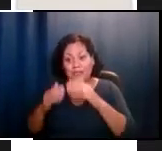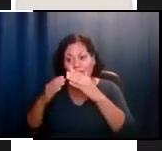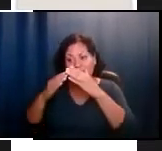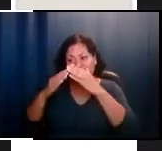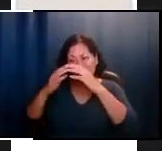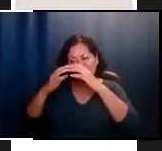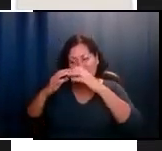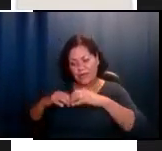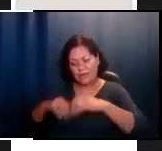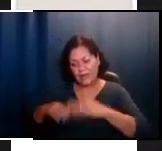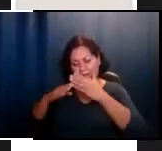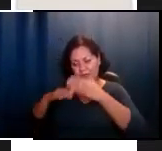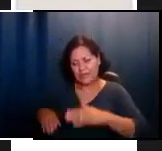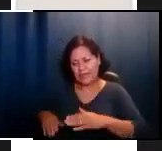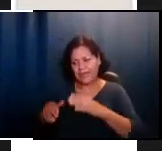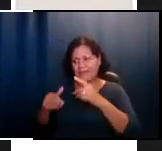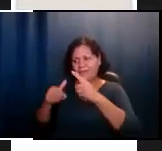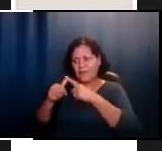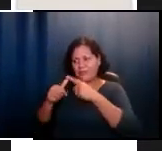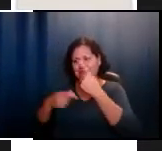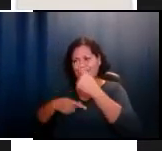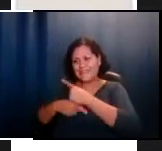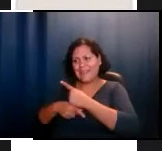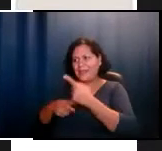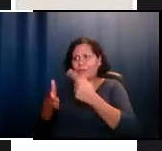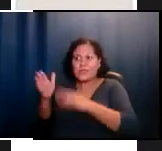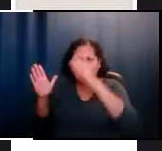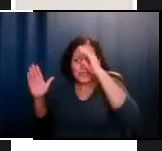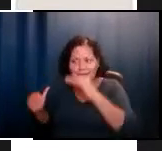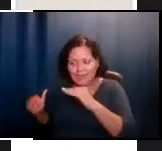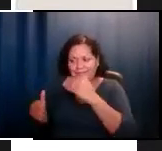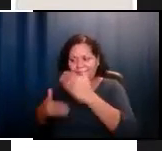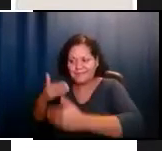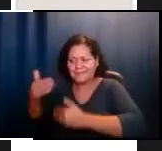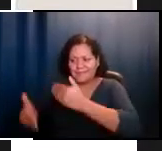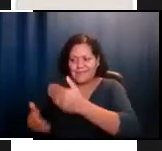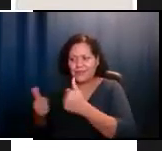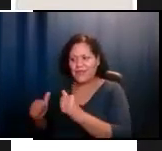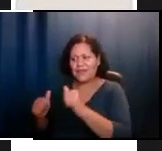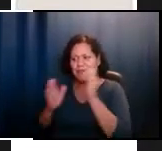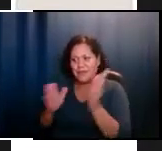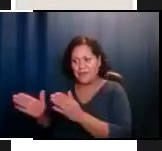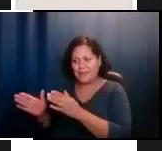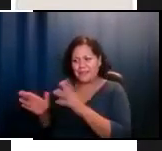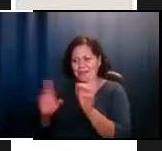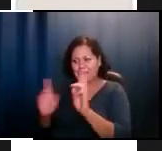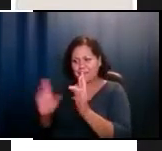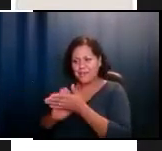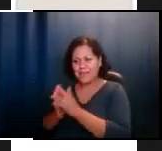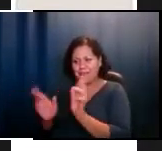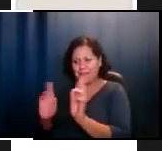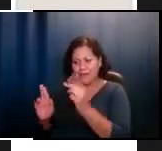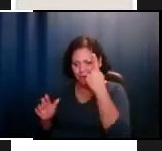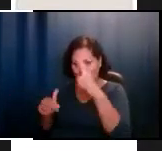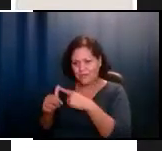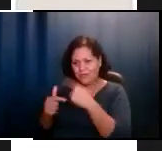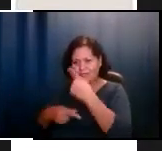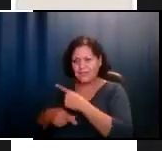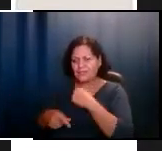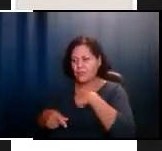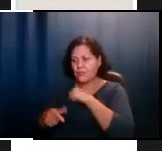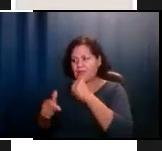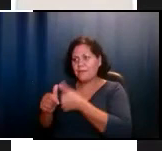what their first day is going to look like, and we try to help them be ready for that first day so that we're not a few steps